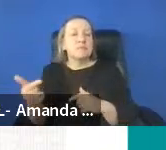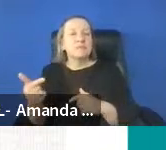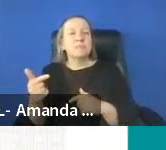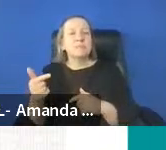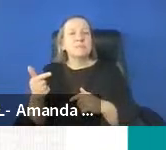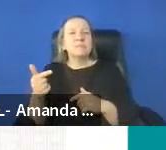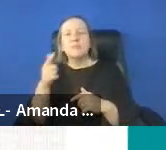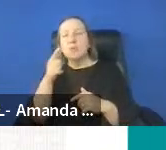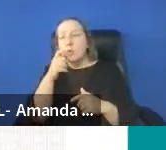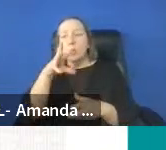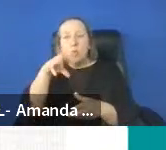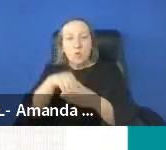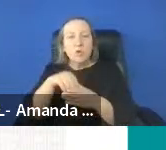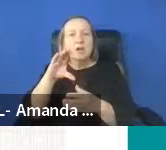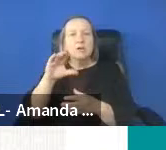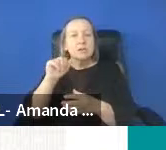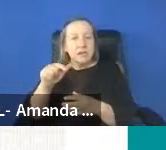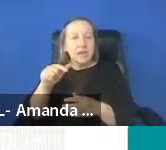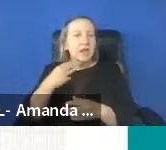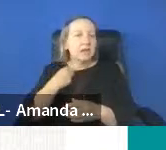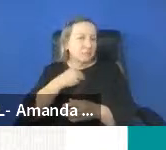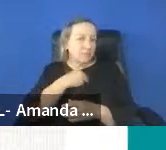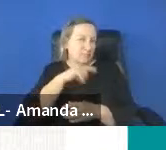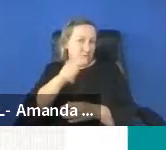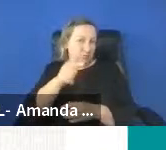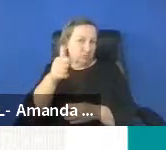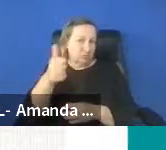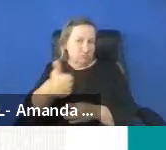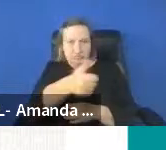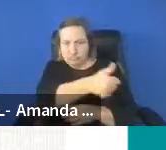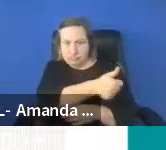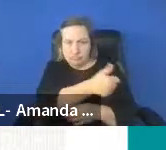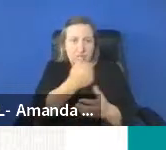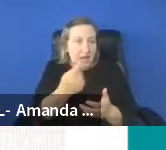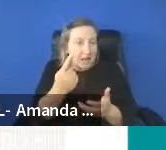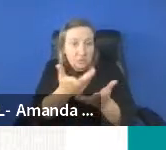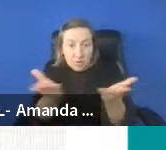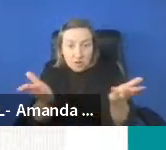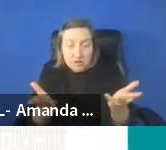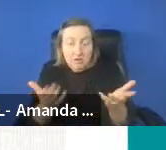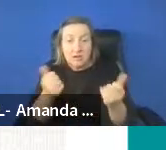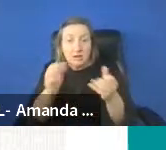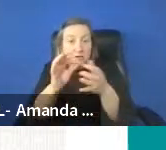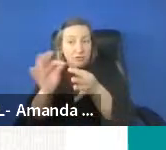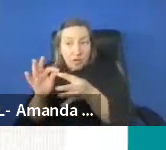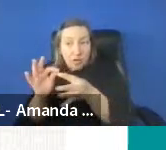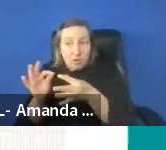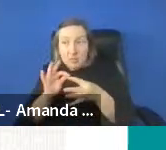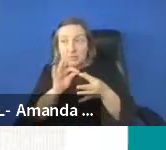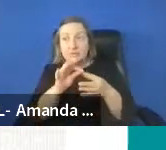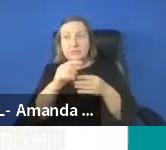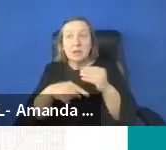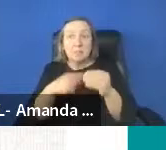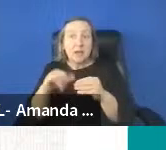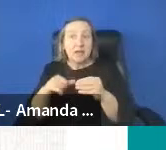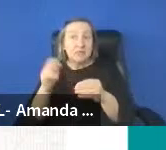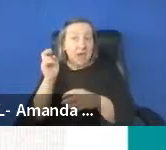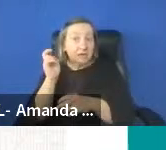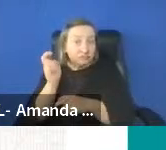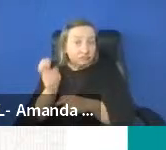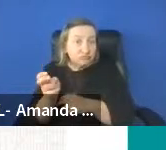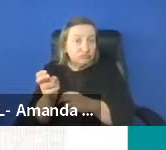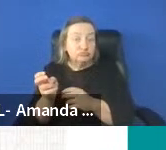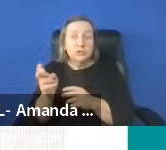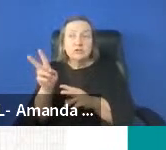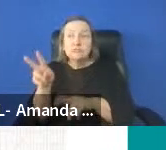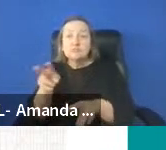of the CAG and anyone who have any comments about the trip and their feelings